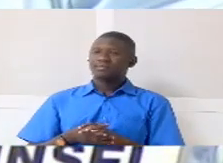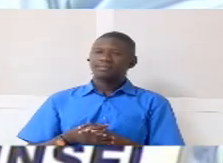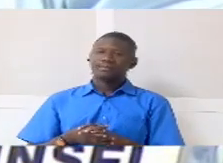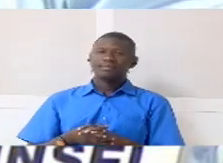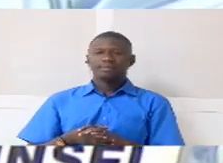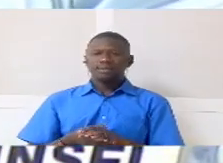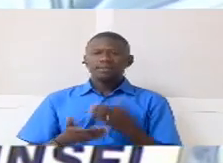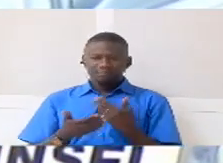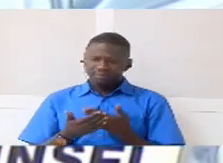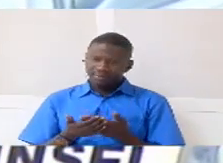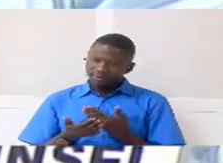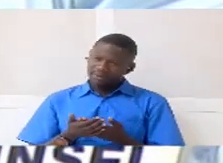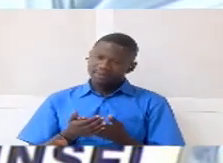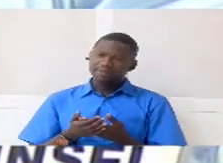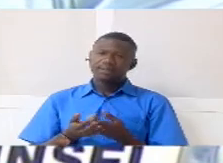us